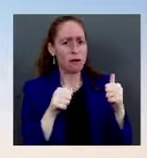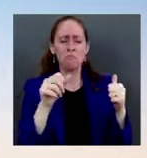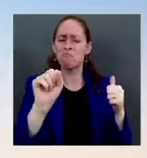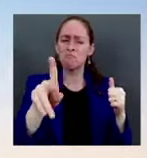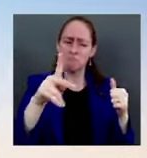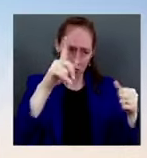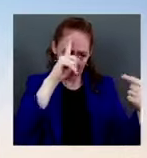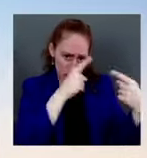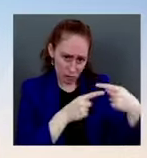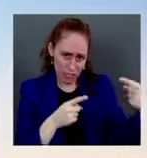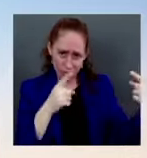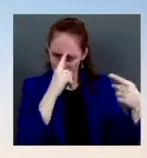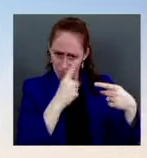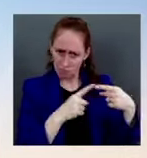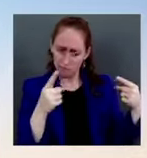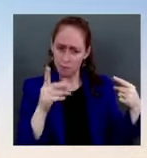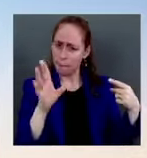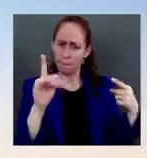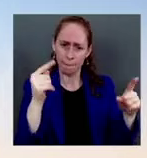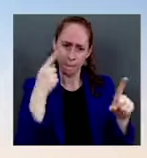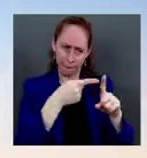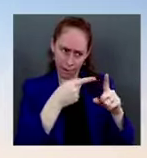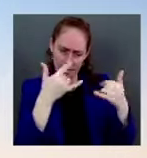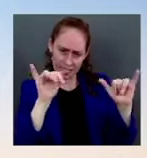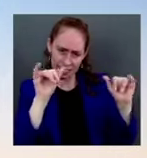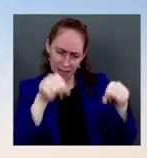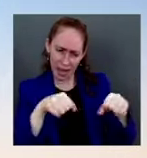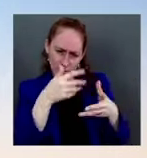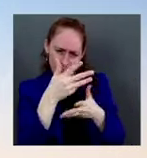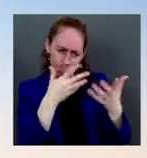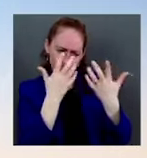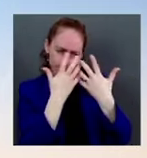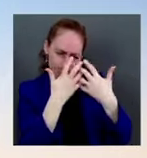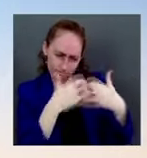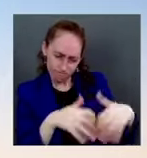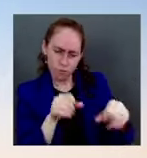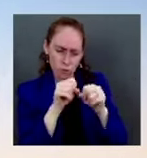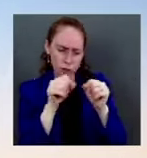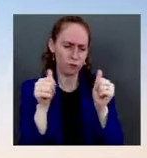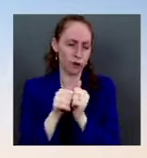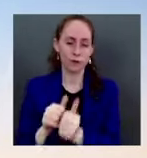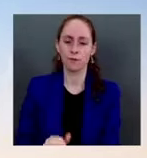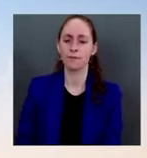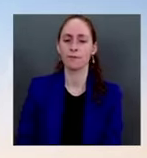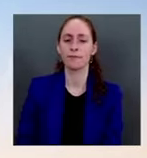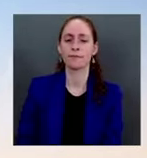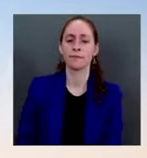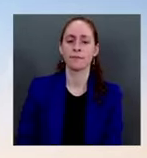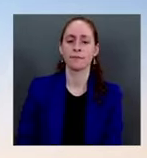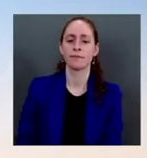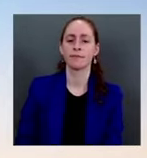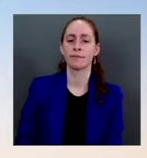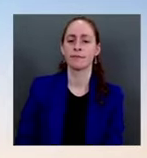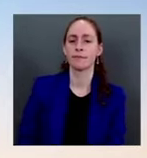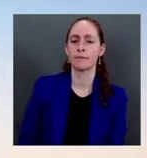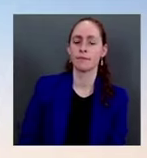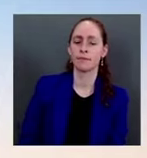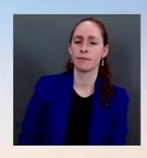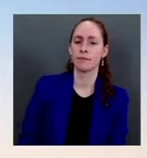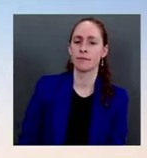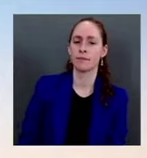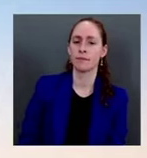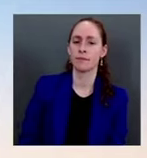moving forward. I know you're not going to negotiate from the podium, but one thing he has said is whatever is in there should be there for a fixed number of years, and